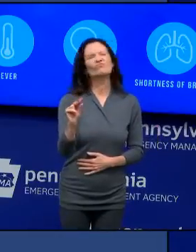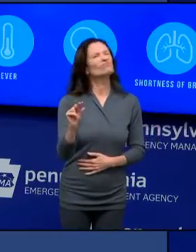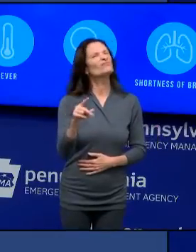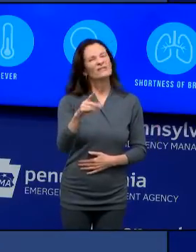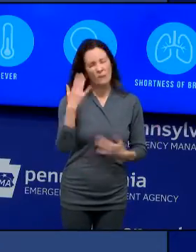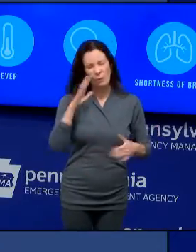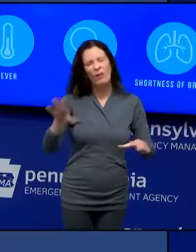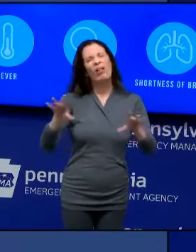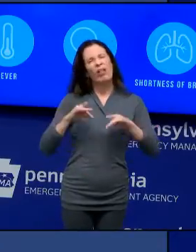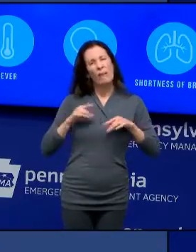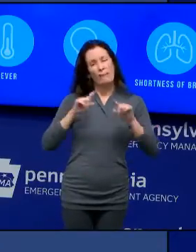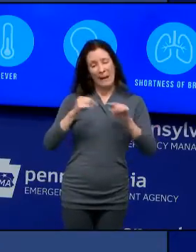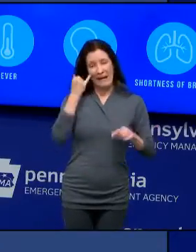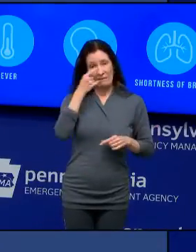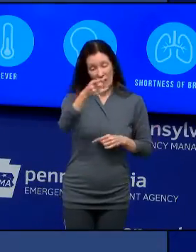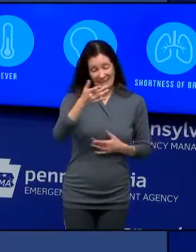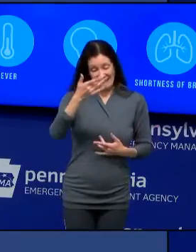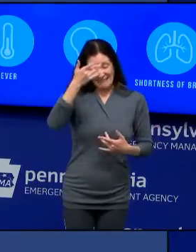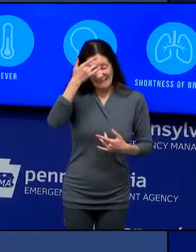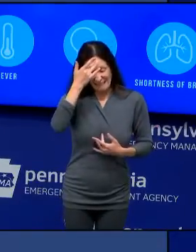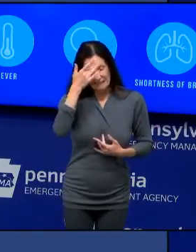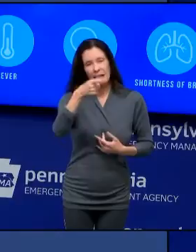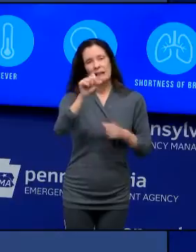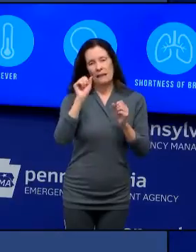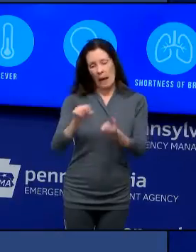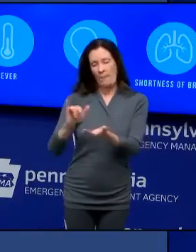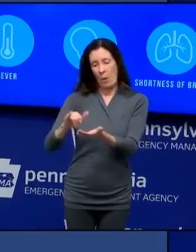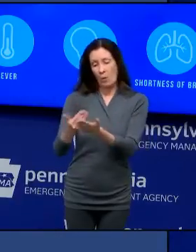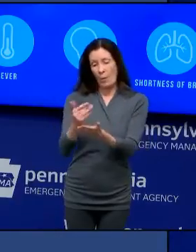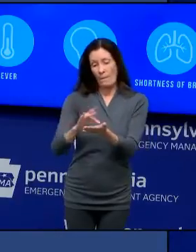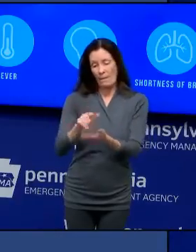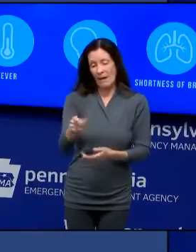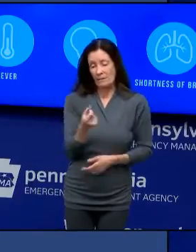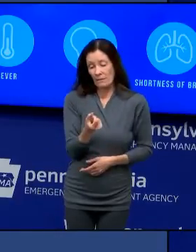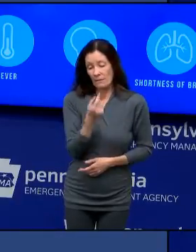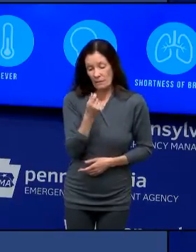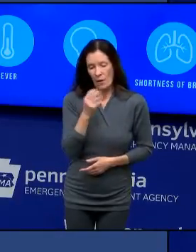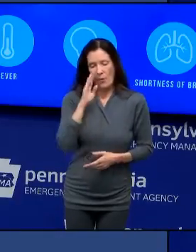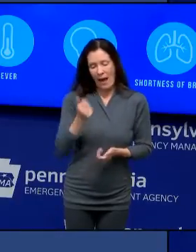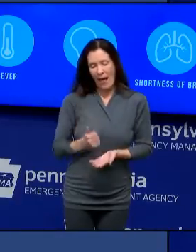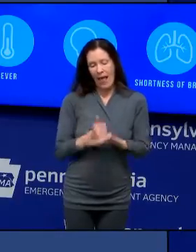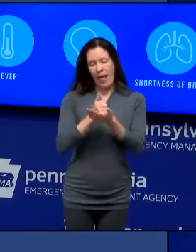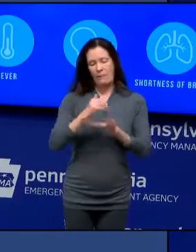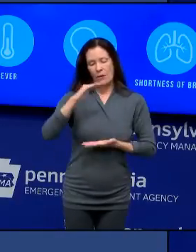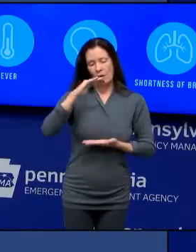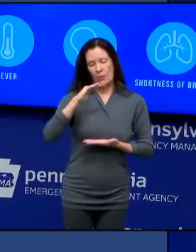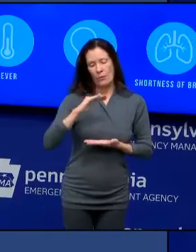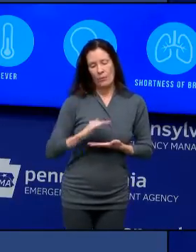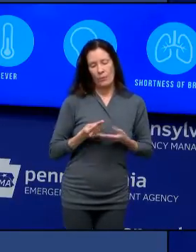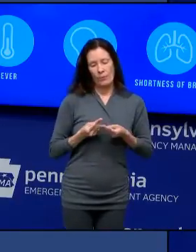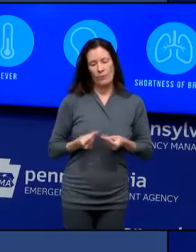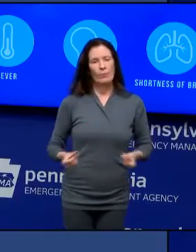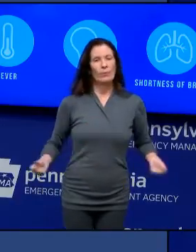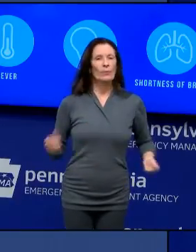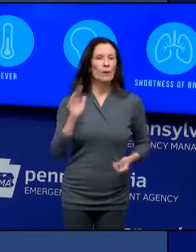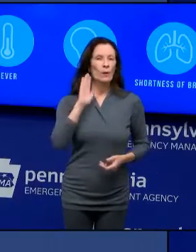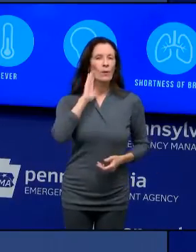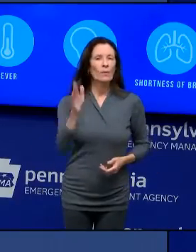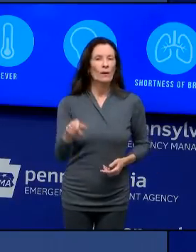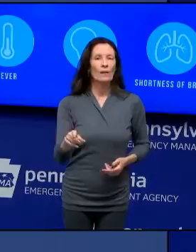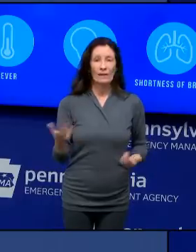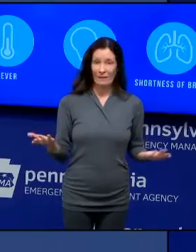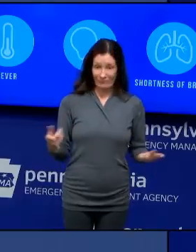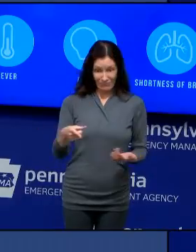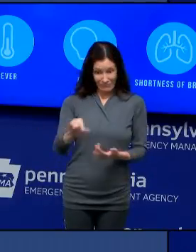etc. But we're really very pleased it's shown promise, but it's not definitive yet, and more studies need to be done.